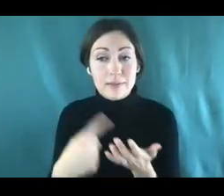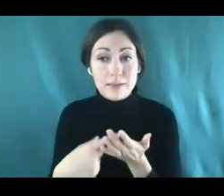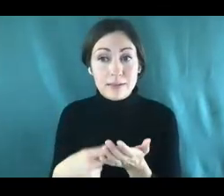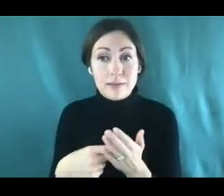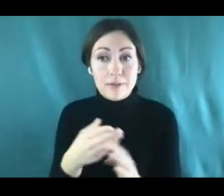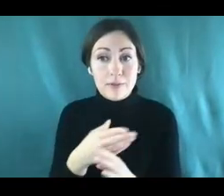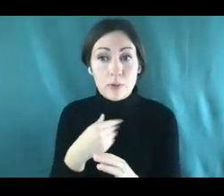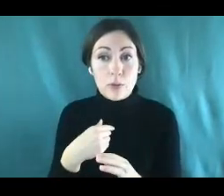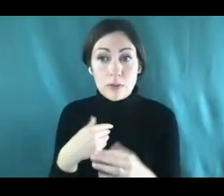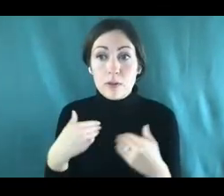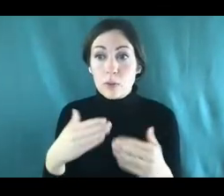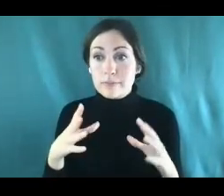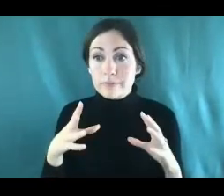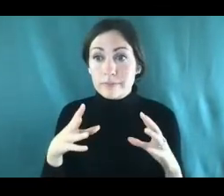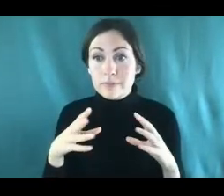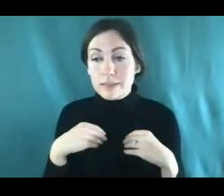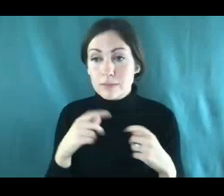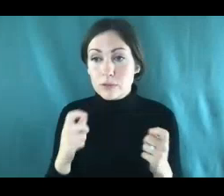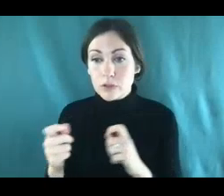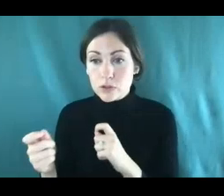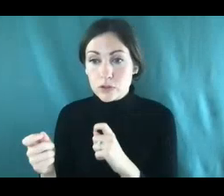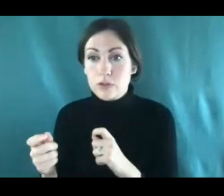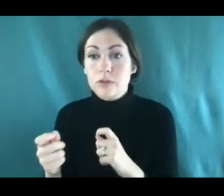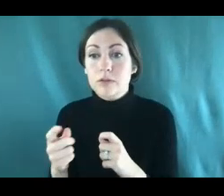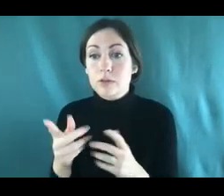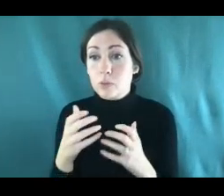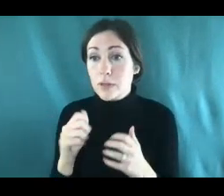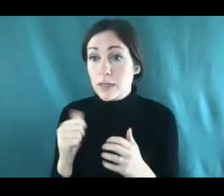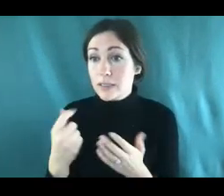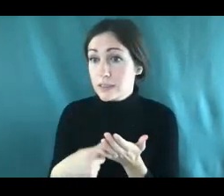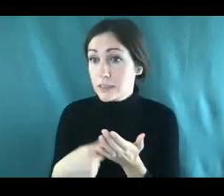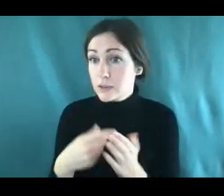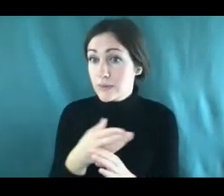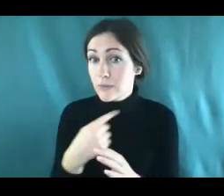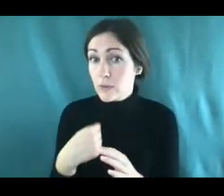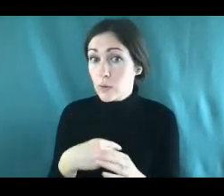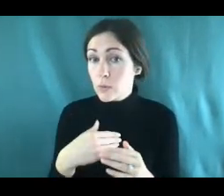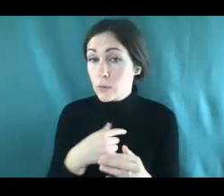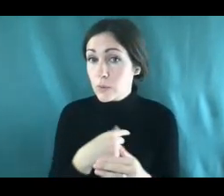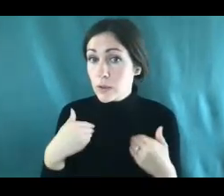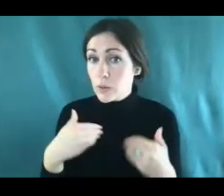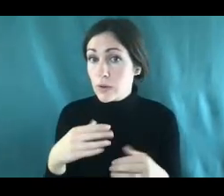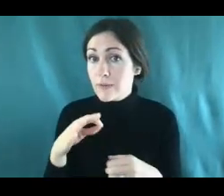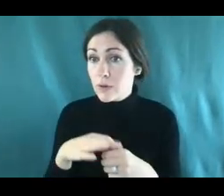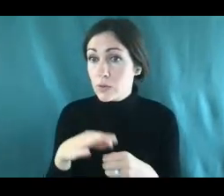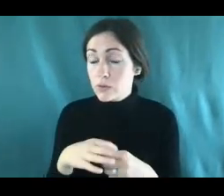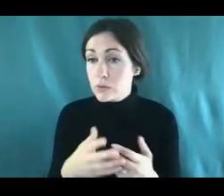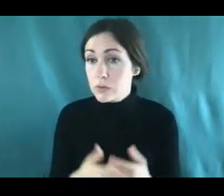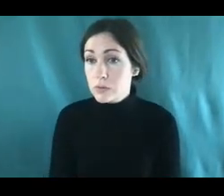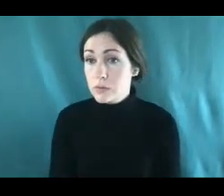to accept these changes. Would we like to have any discussion before we move to a vote?